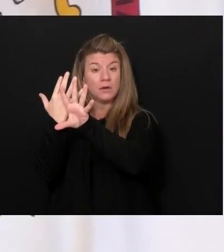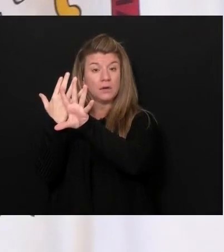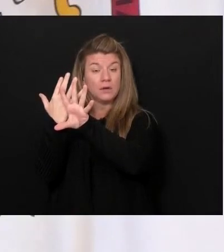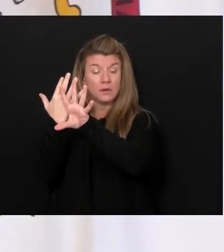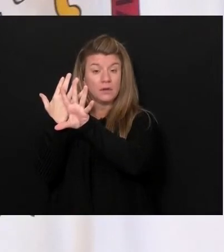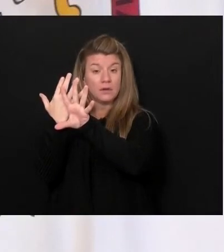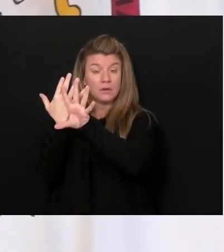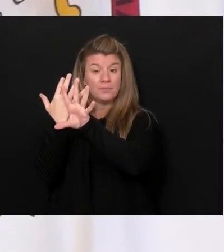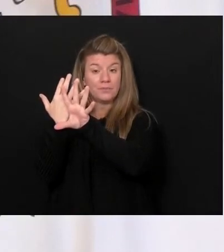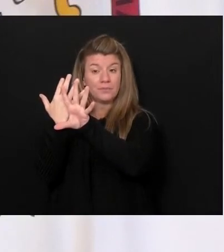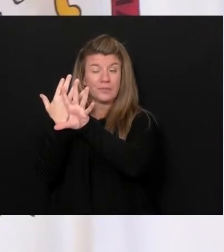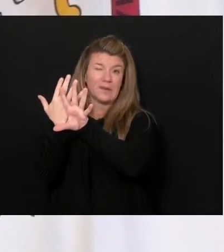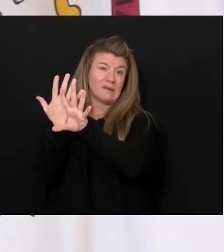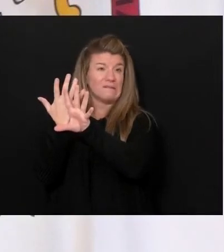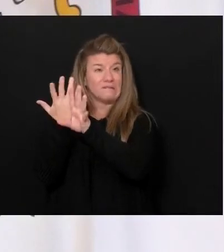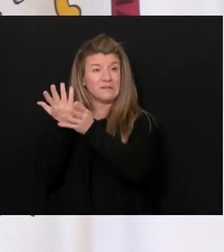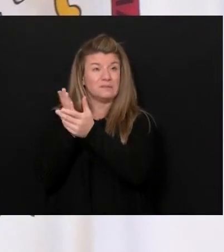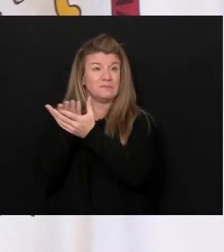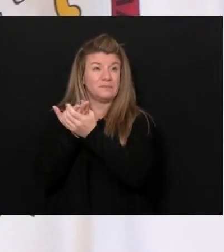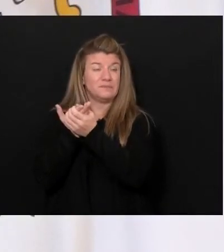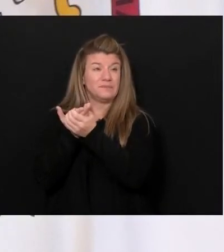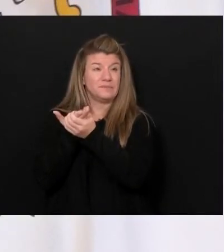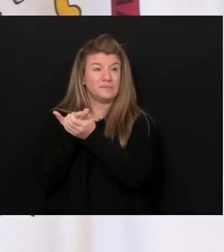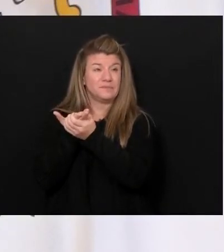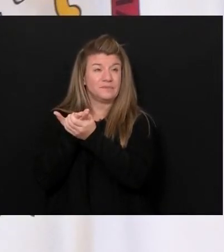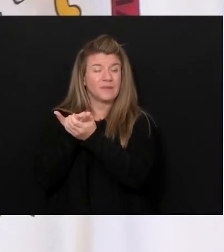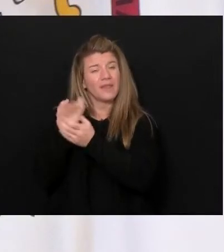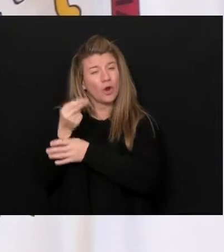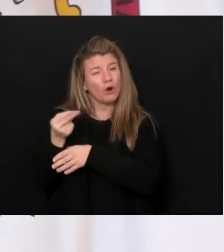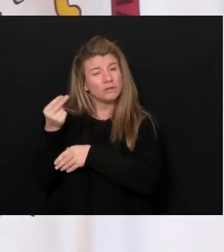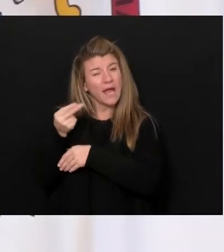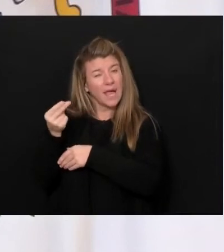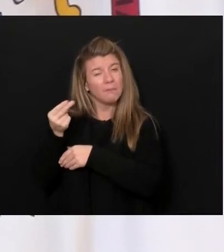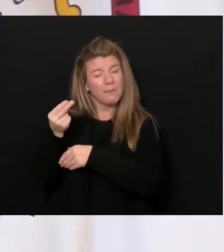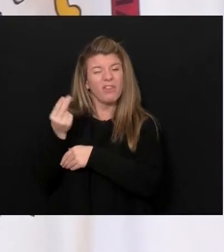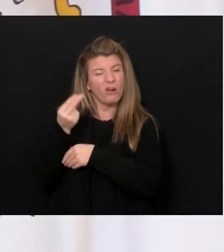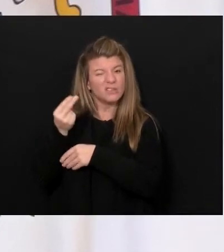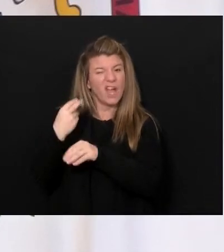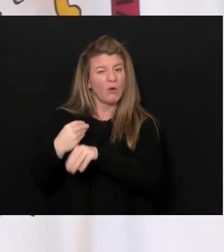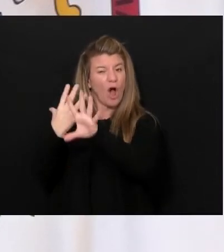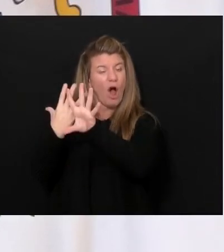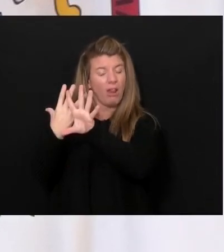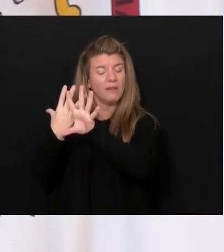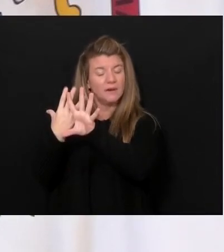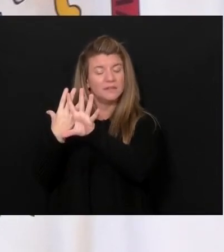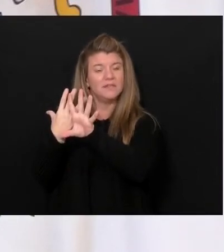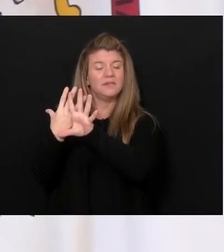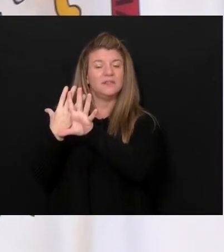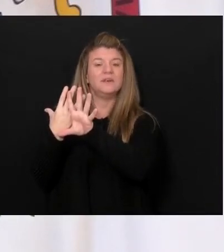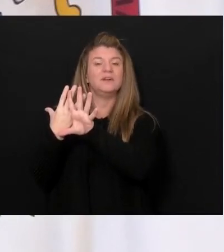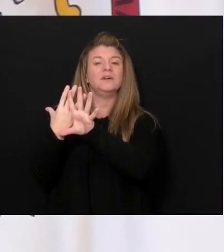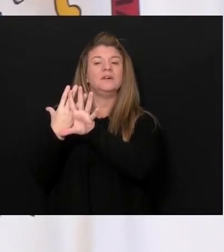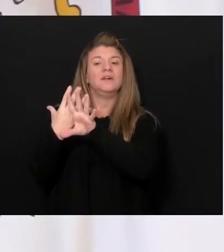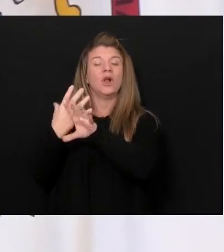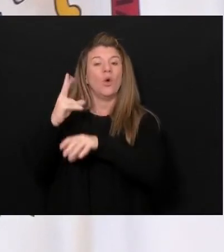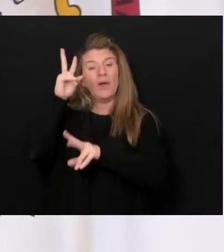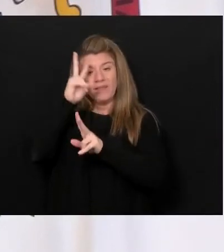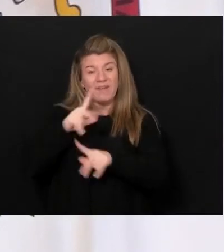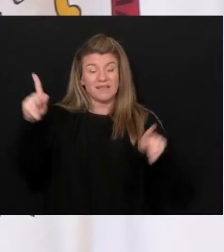know, probably Thursday of last week. We were on a call with the